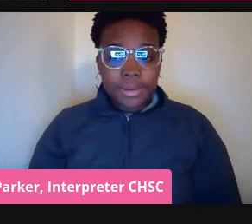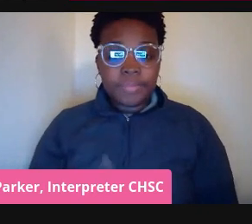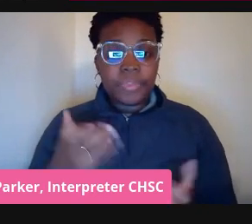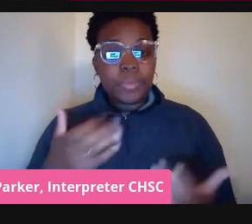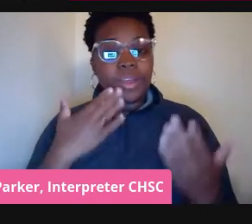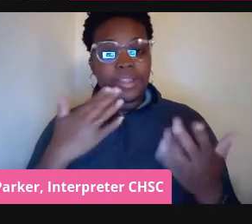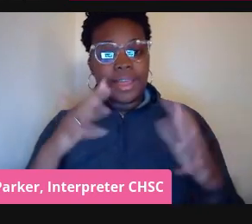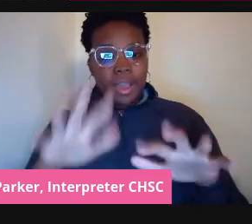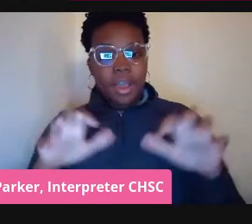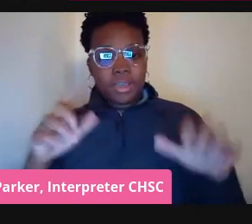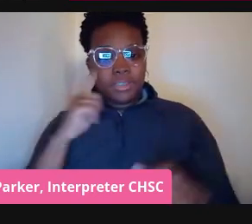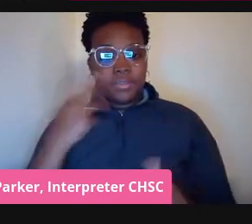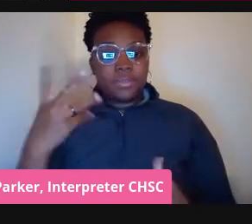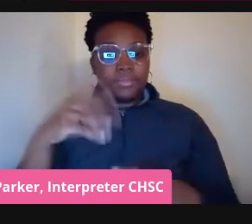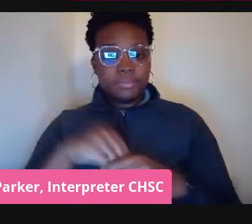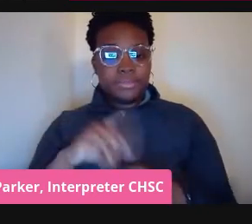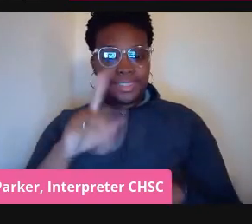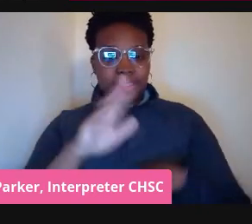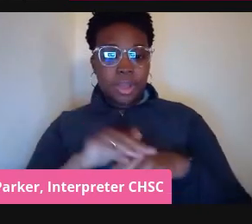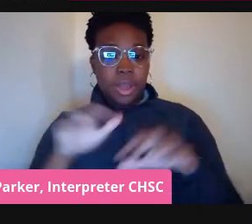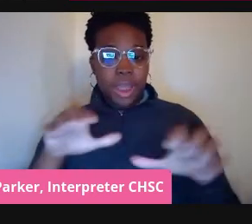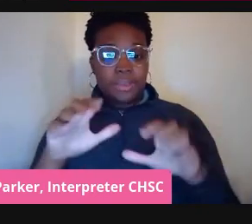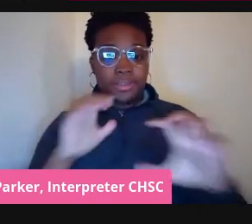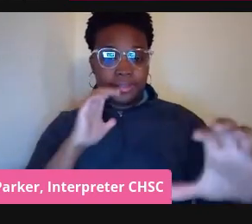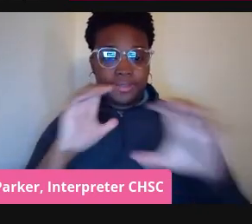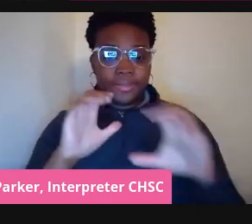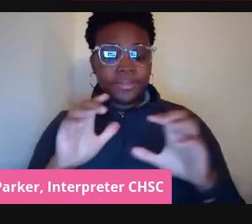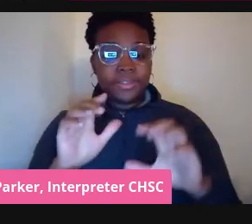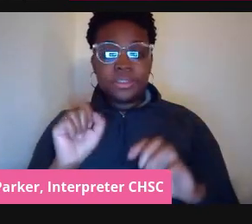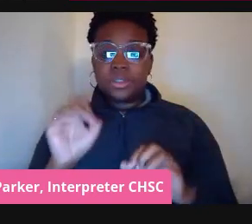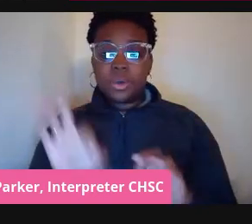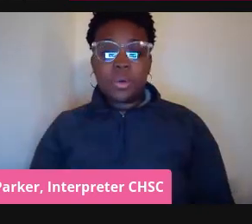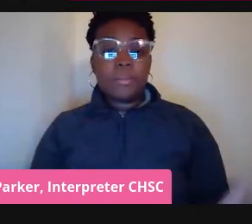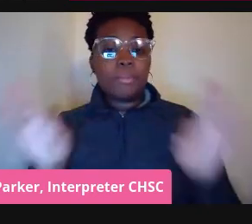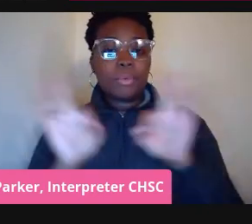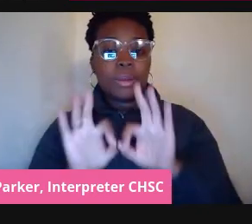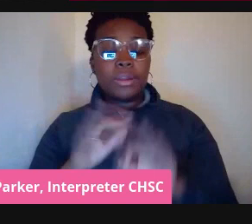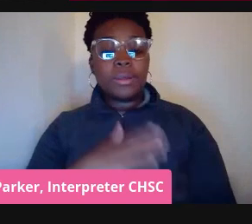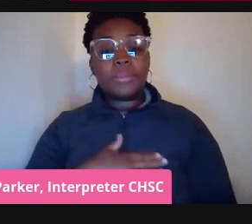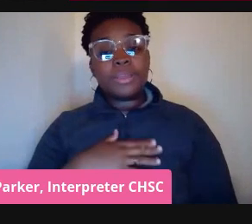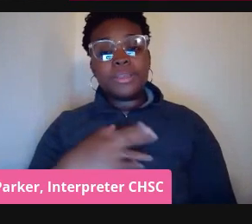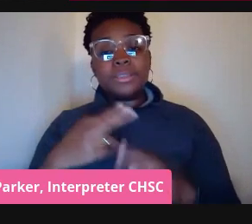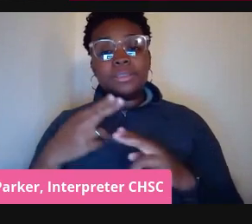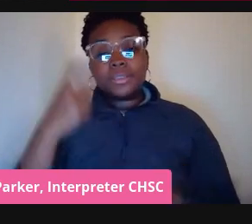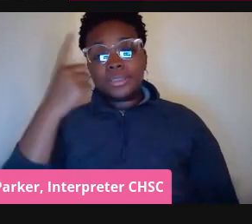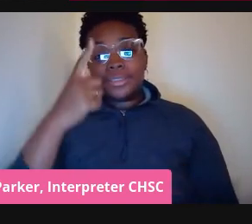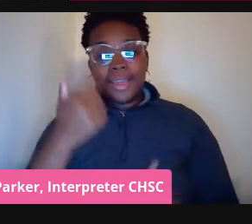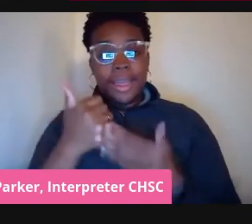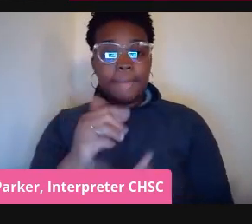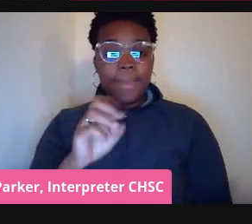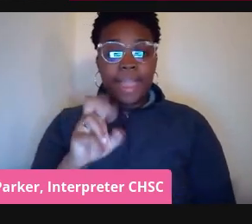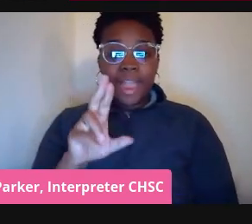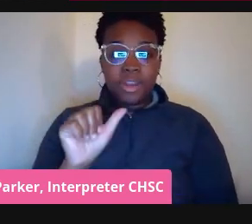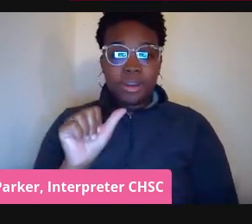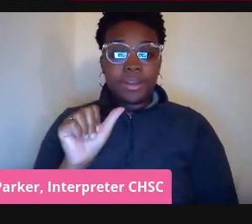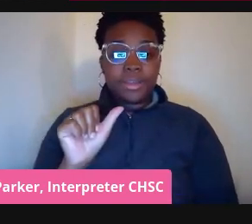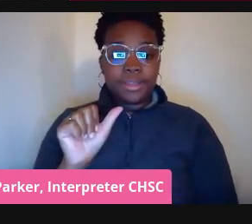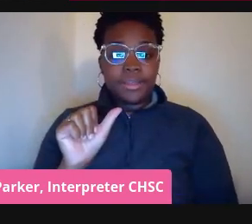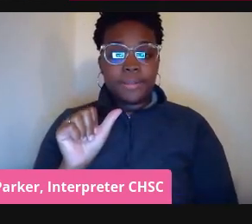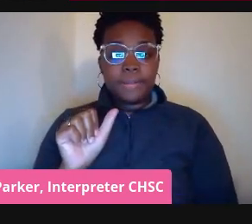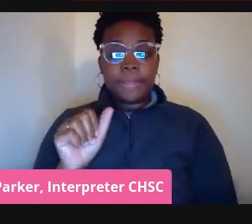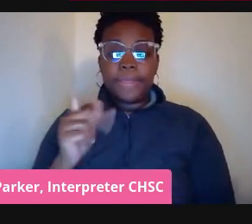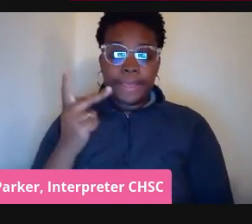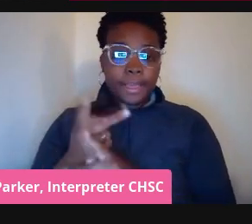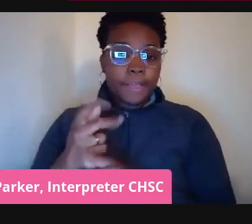our audience for participating in this call to action conversation. It's so important. Please consider helping Erica's cause and keeping up to date on the